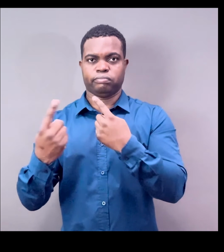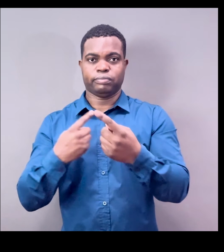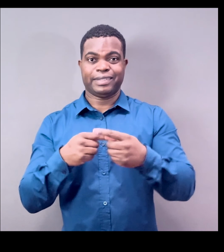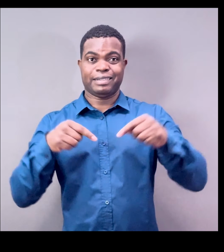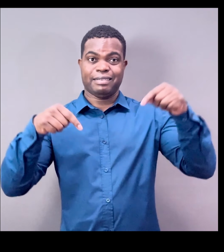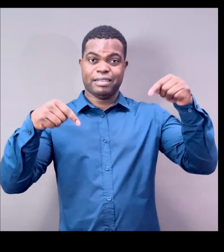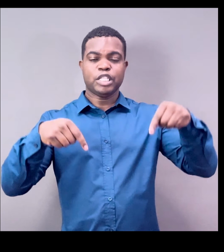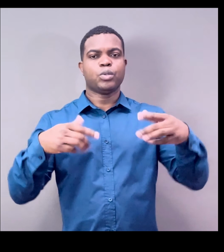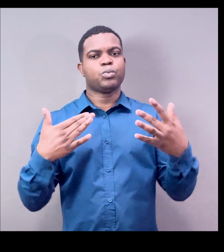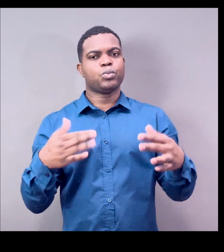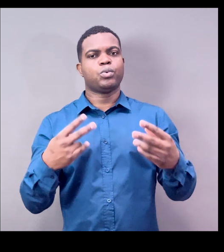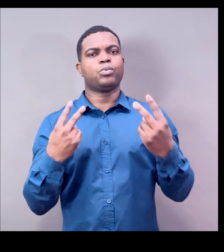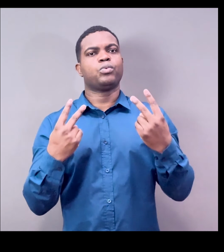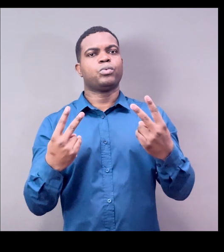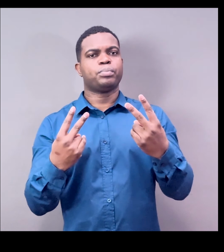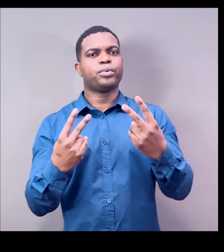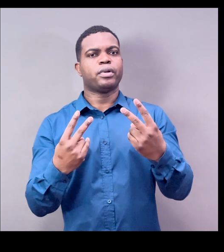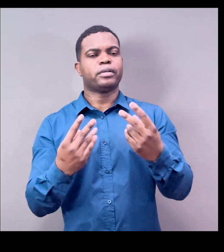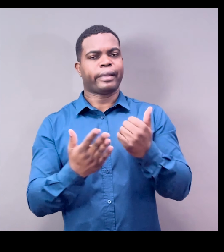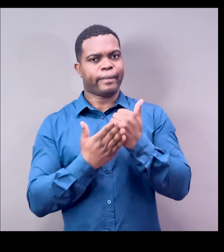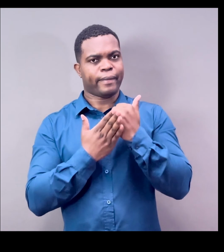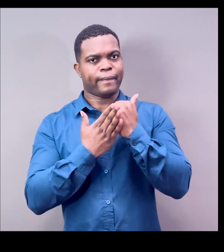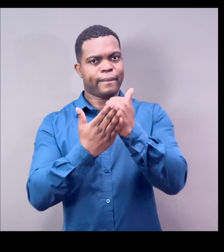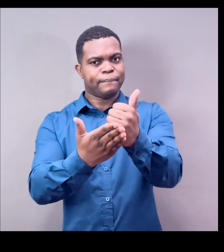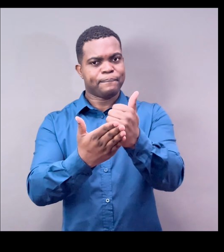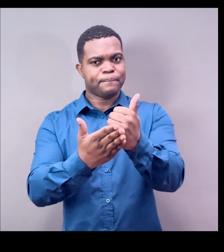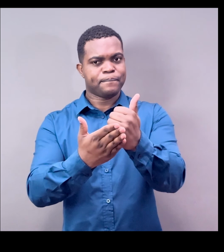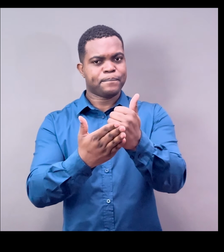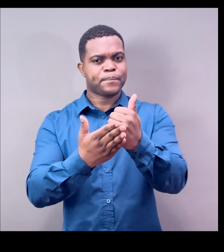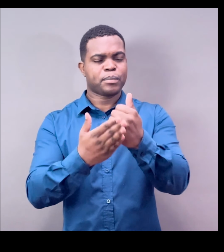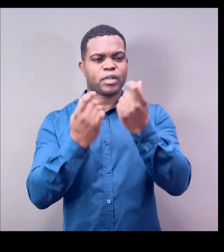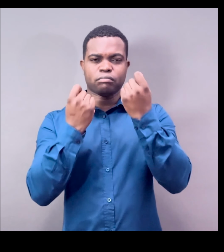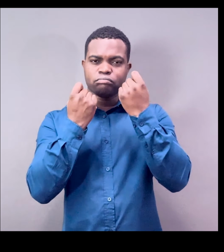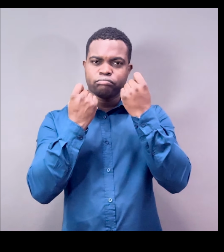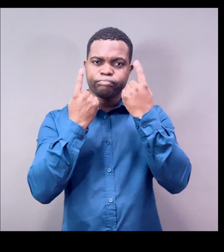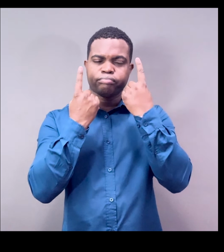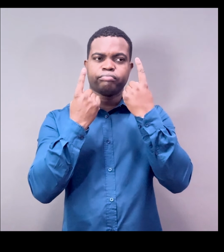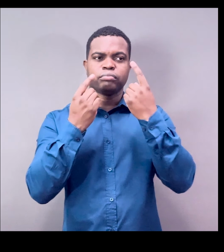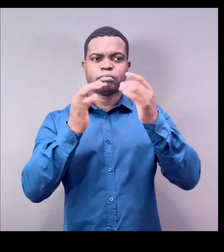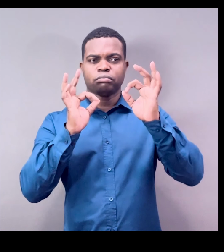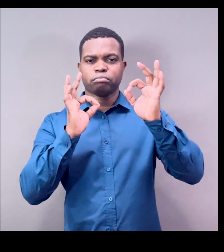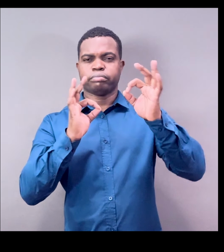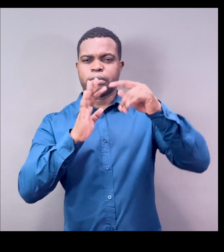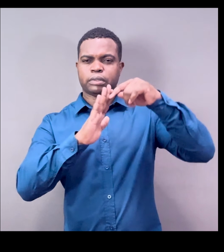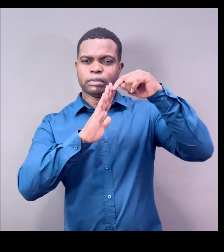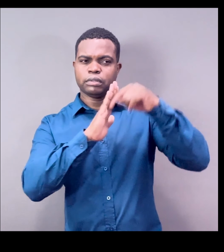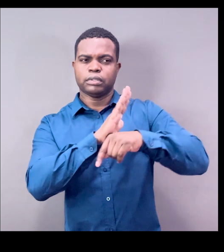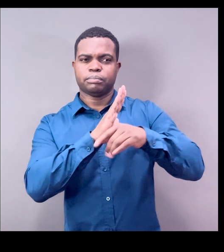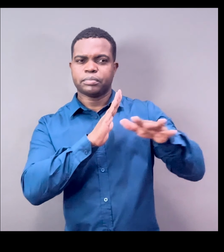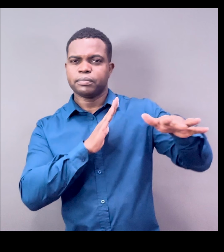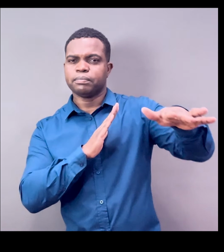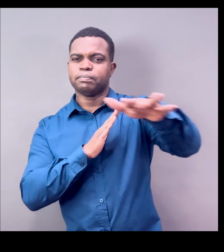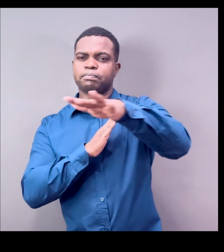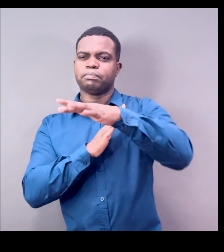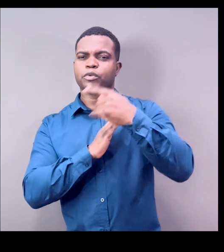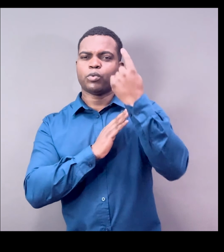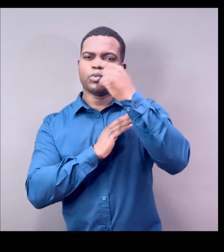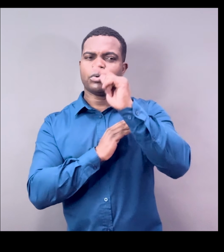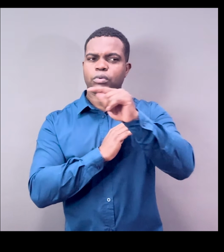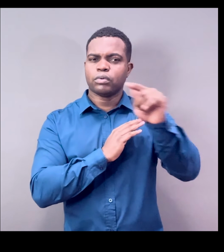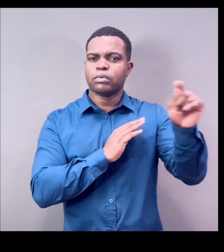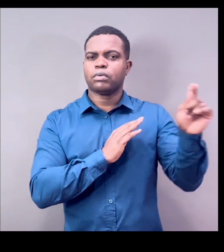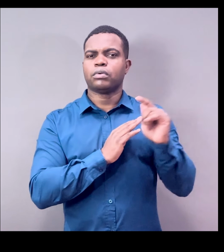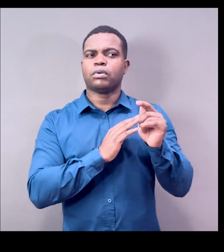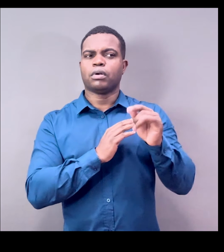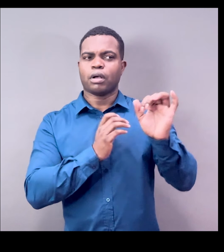this will help you to understand deeper how well these stakeholders